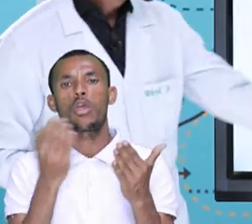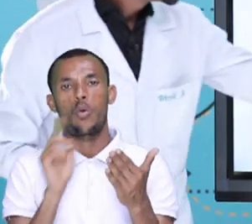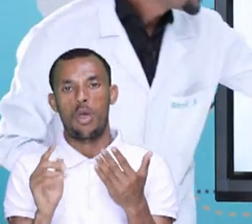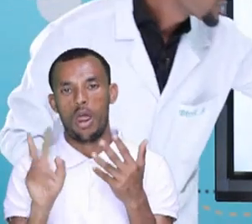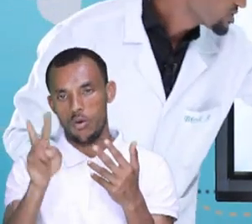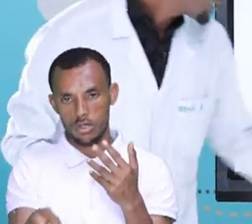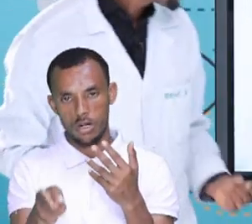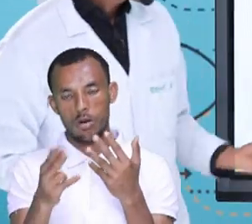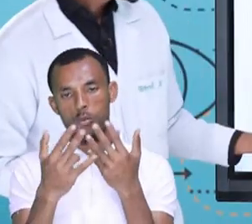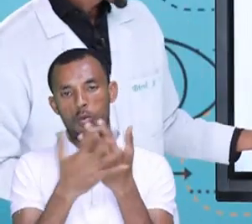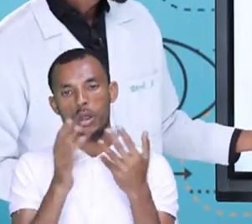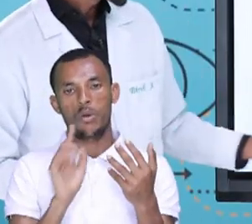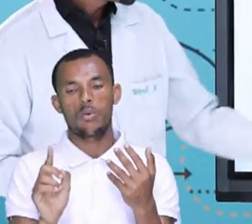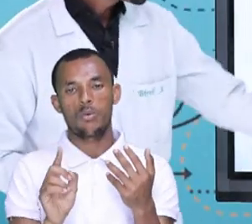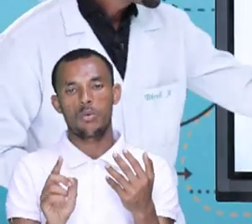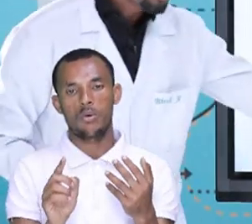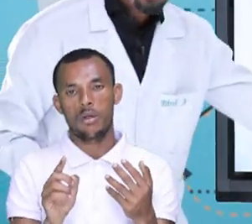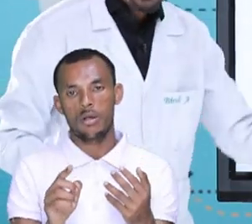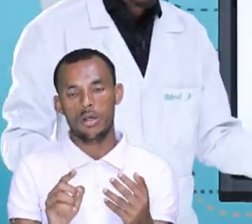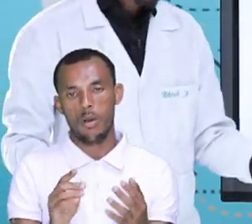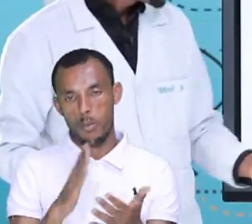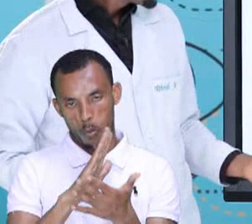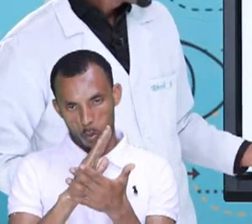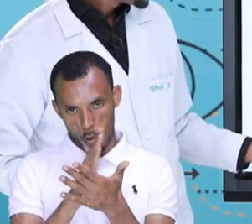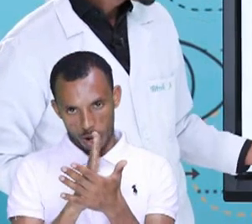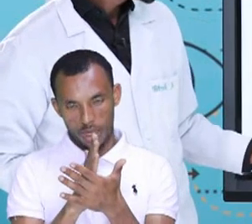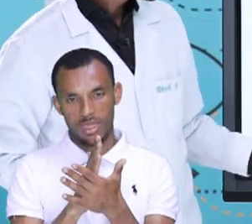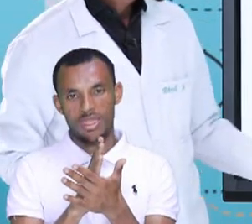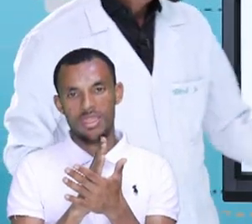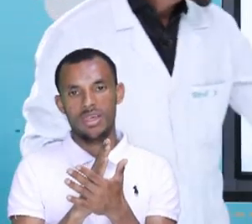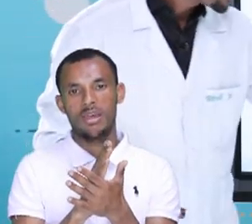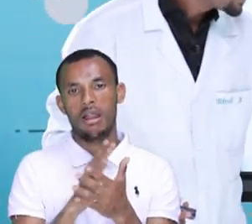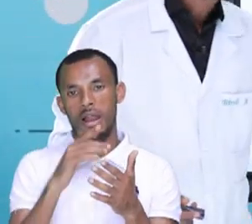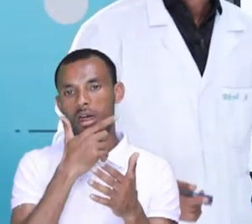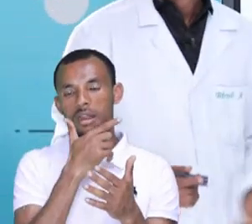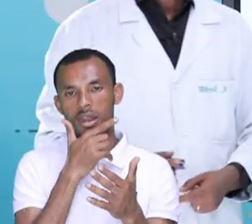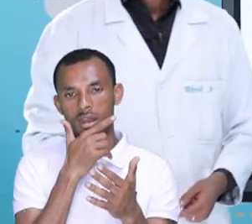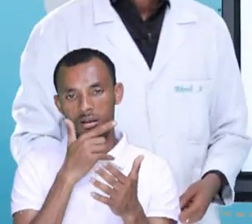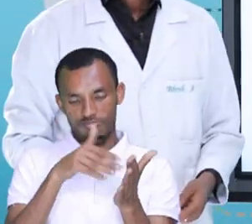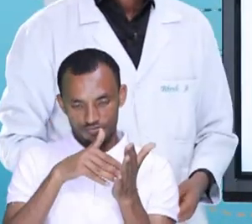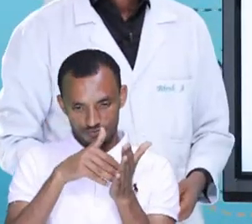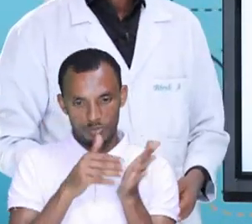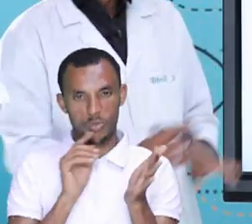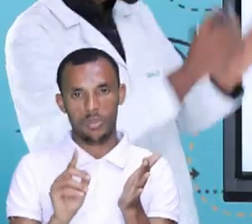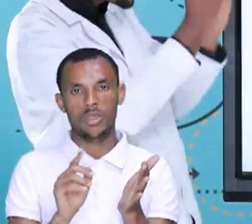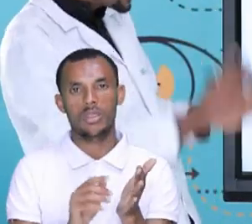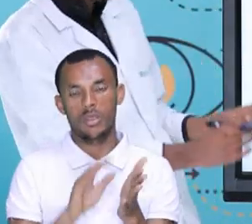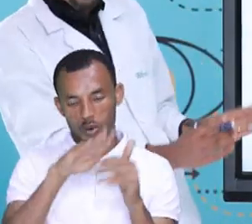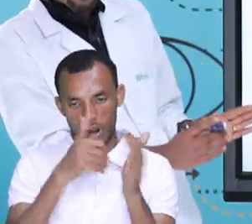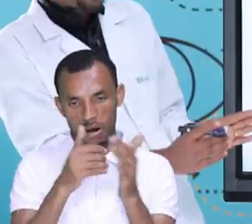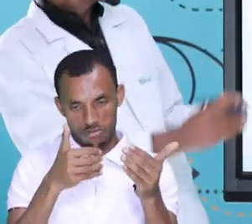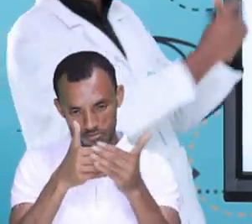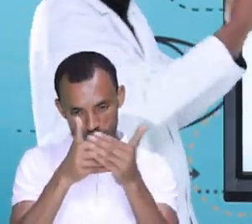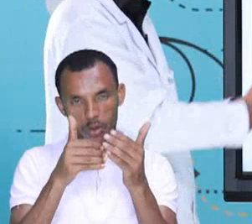bonding. The strongest, dipole-dipole, moderate. London dispersion force is the weakest. All are